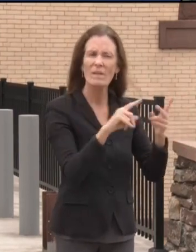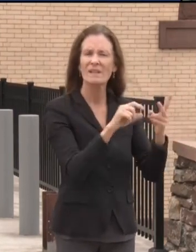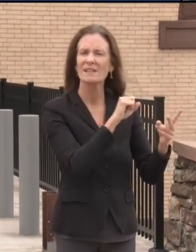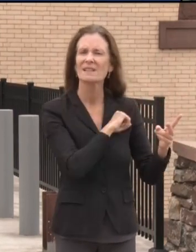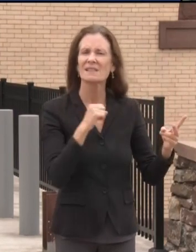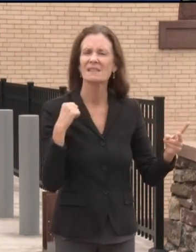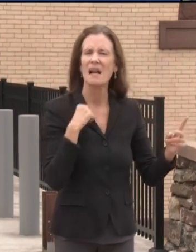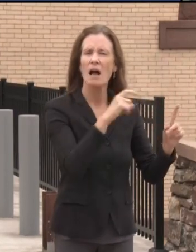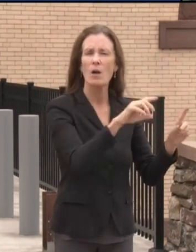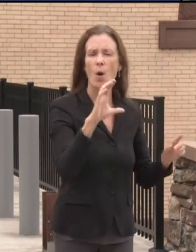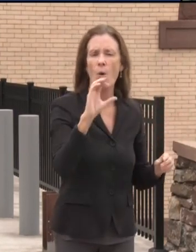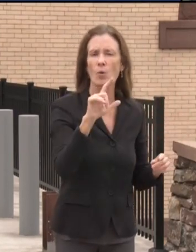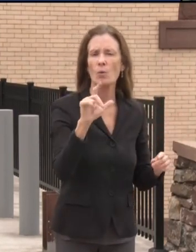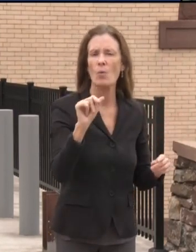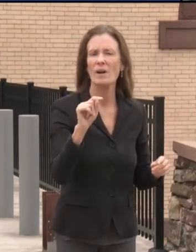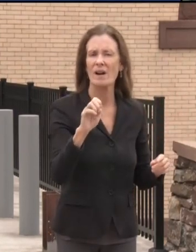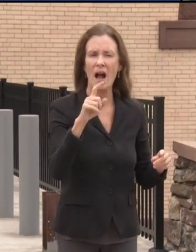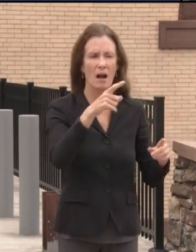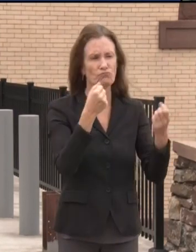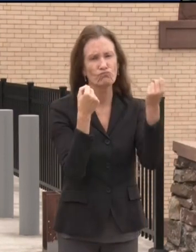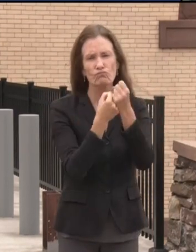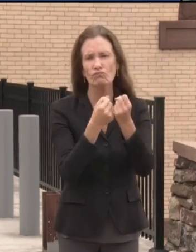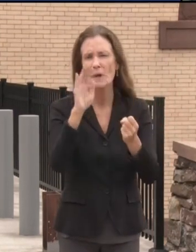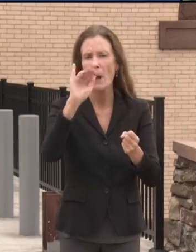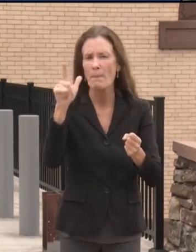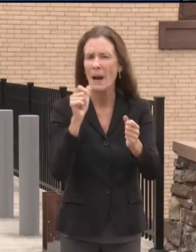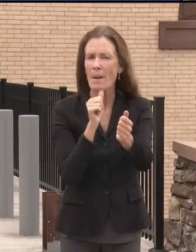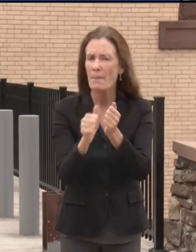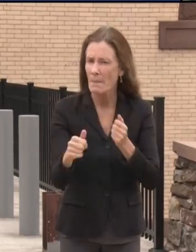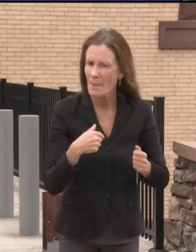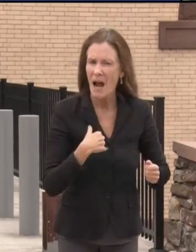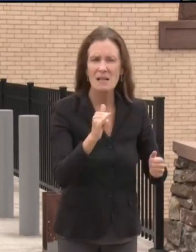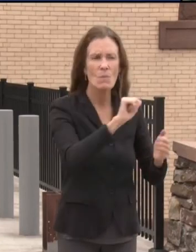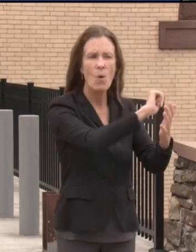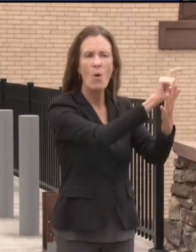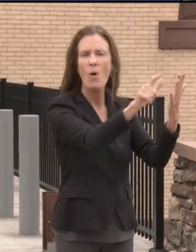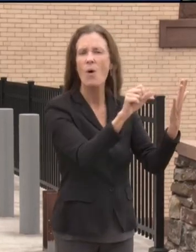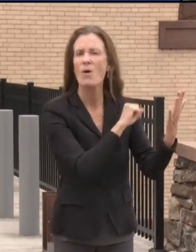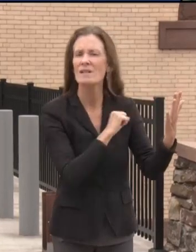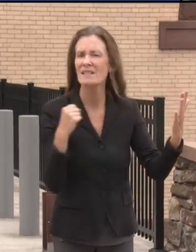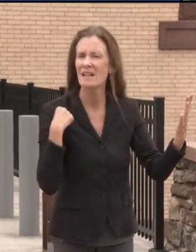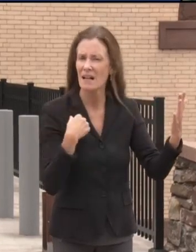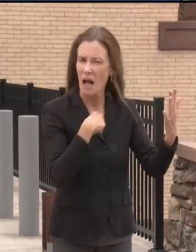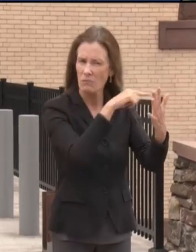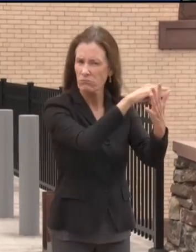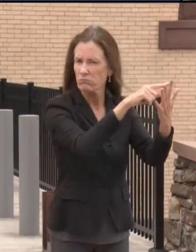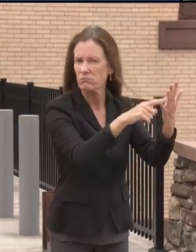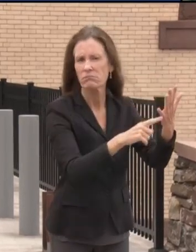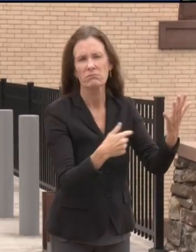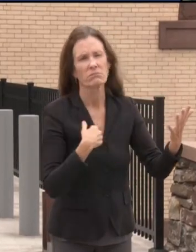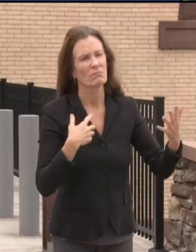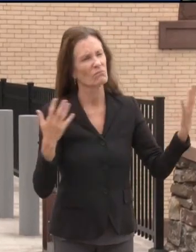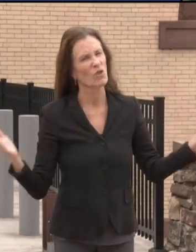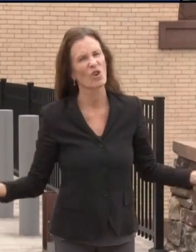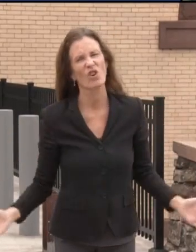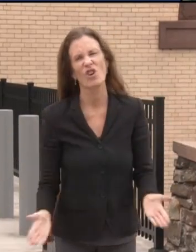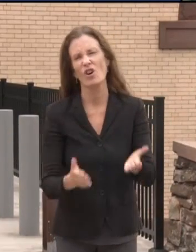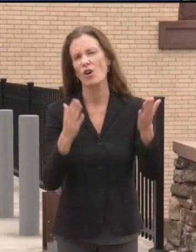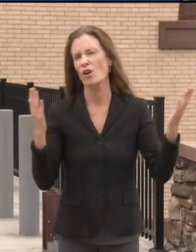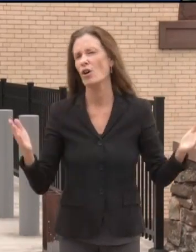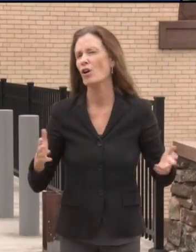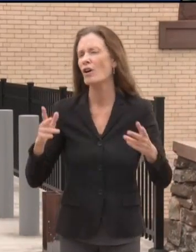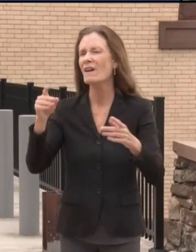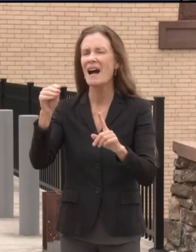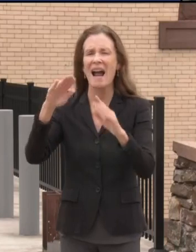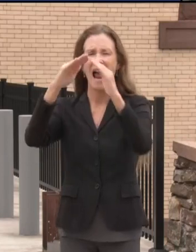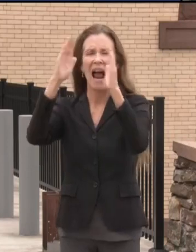prime sponsoring the bill, and Senator Hughes. I want to thank my colleagues in the House. I urge my colleagues from the House and the Senate to pass this legislation, to